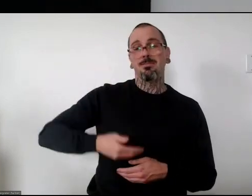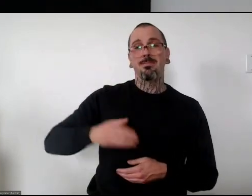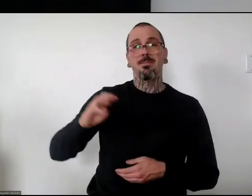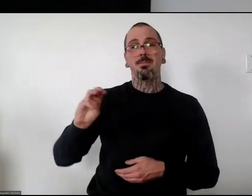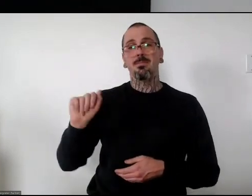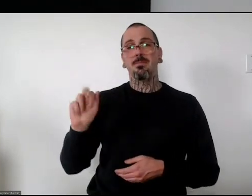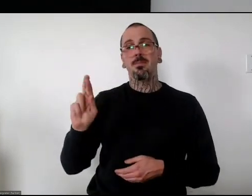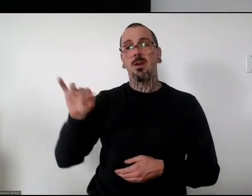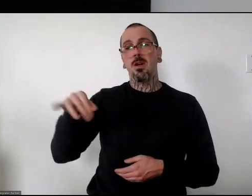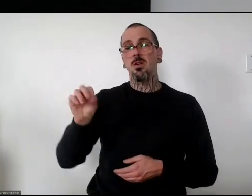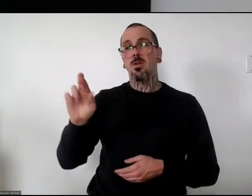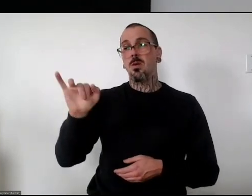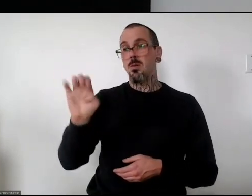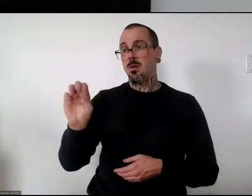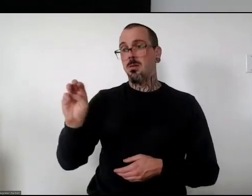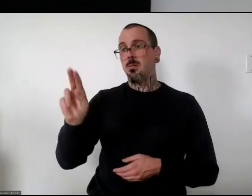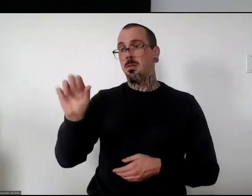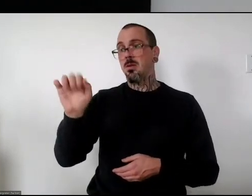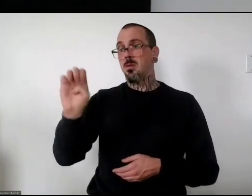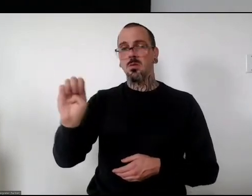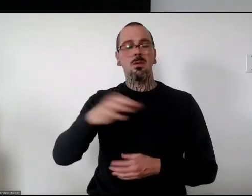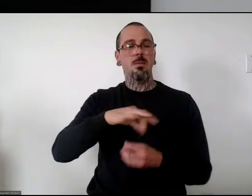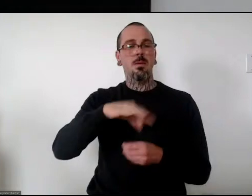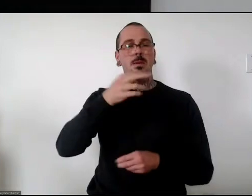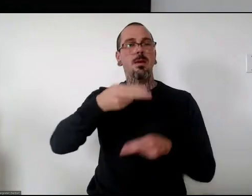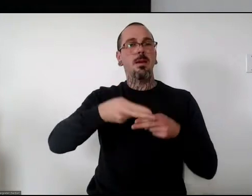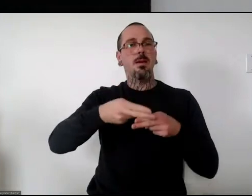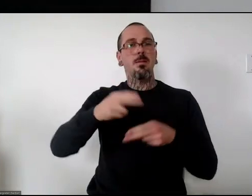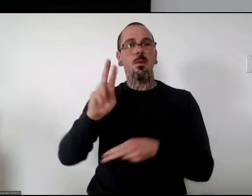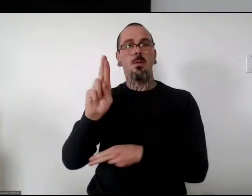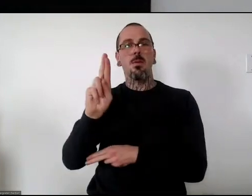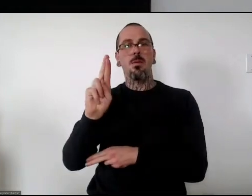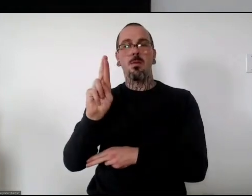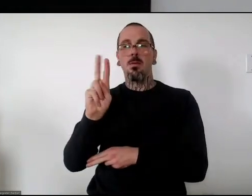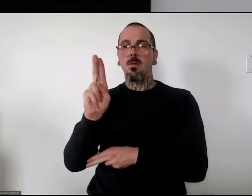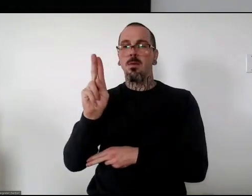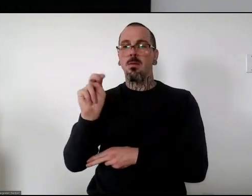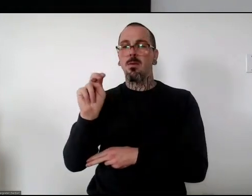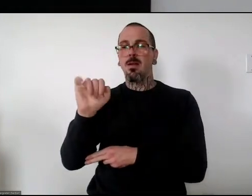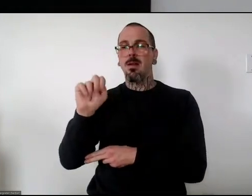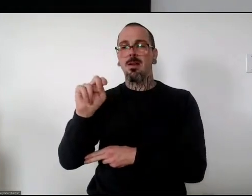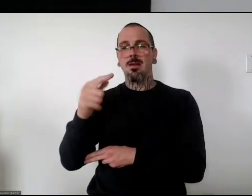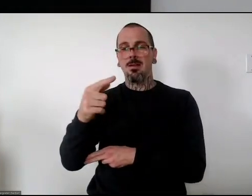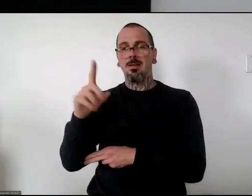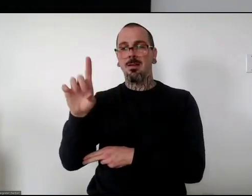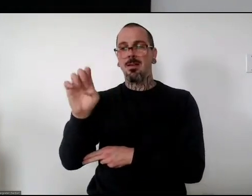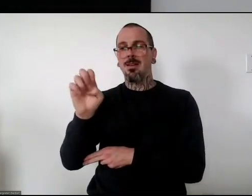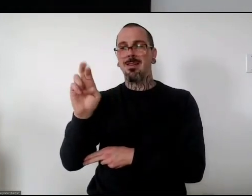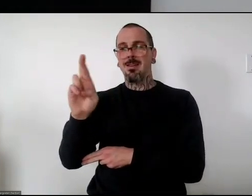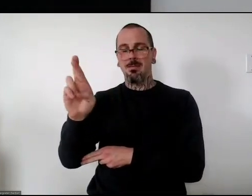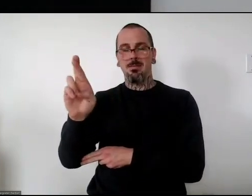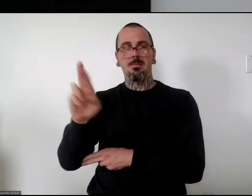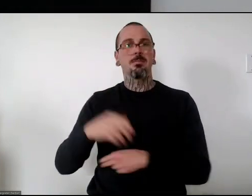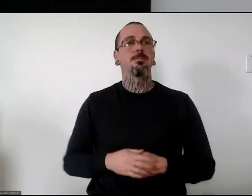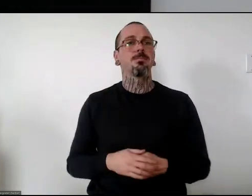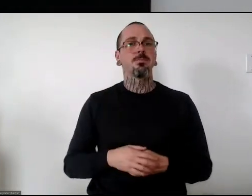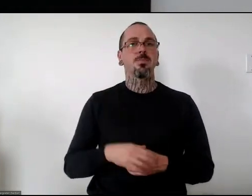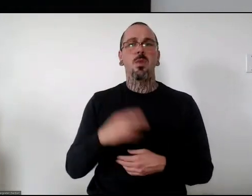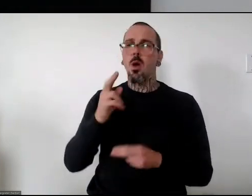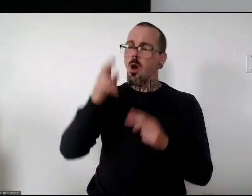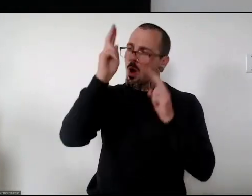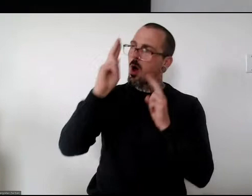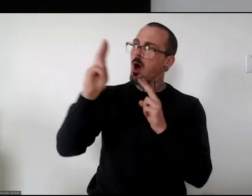and my spirit name is Running Deer. I would like to acknowledge Honourable Andrew Furry, Premier of Newfoundland, Labrador,